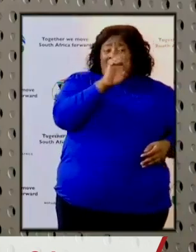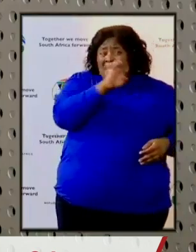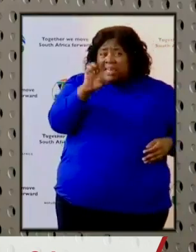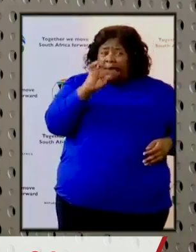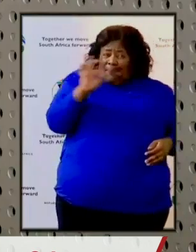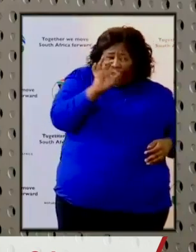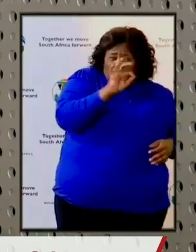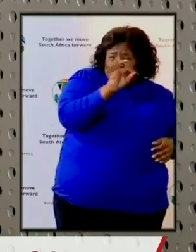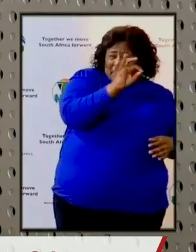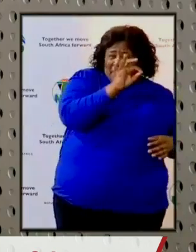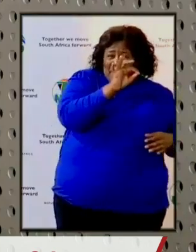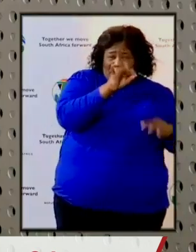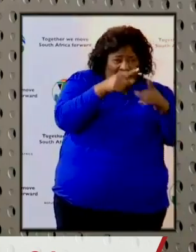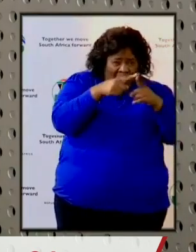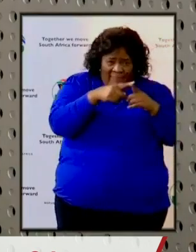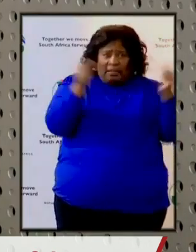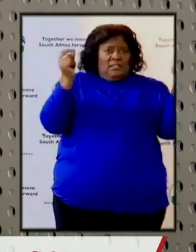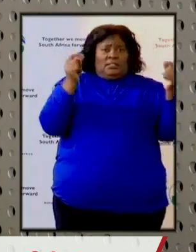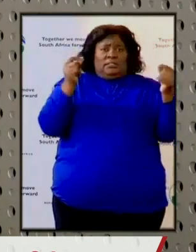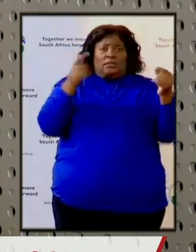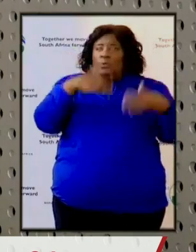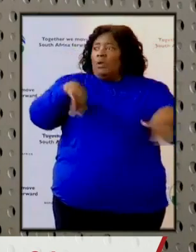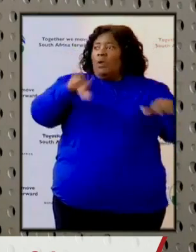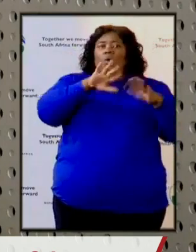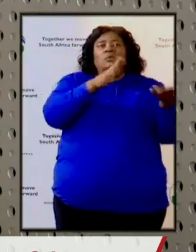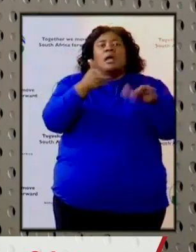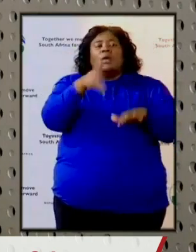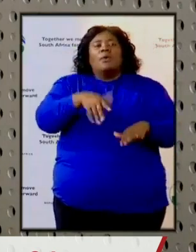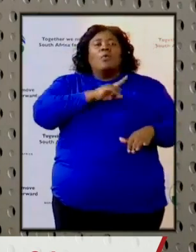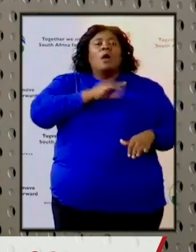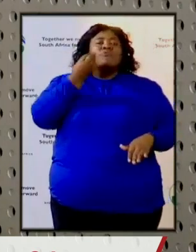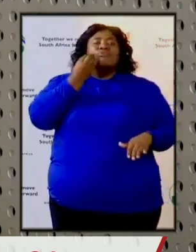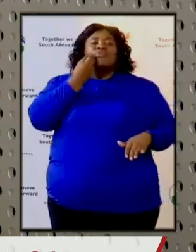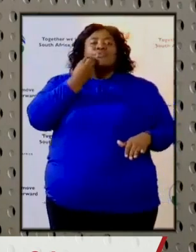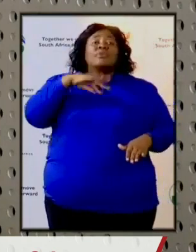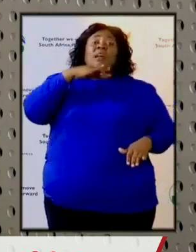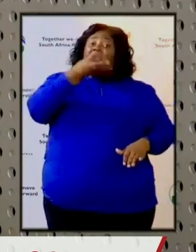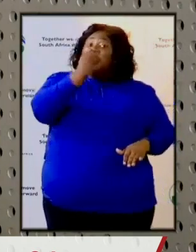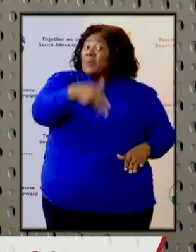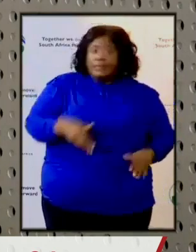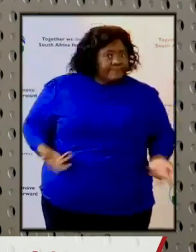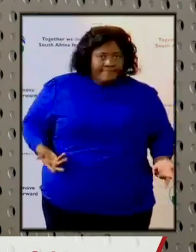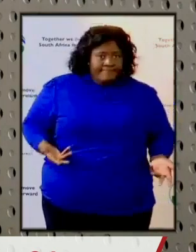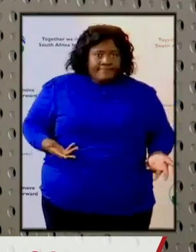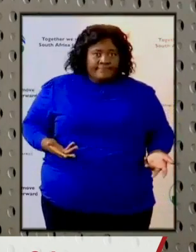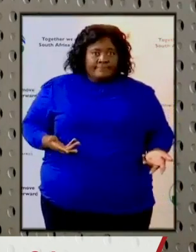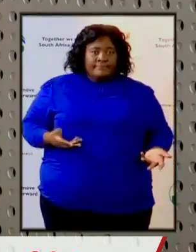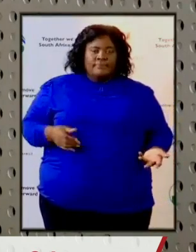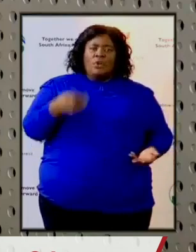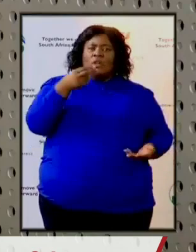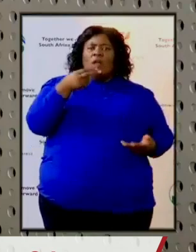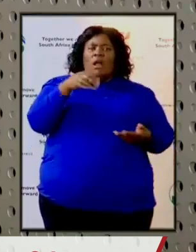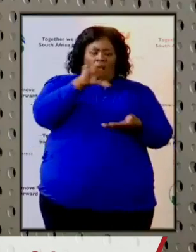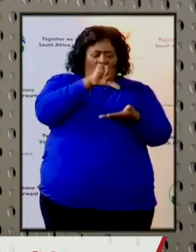sonke ngoba ngeke kube khona ukudla ngoke kube khona luthi i-news zibaluleke kabi ngaphandle koju lo lwesidlayo